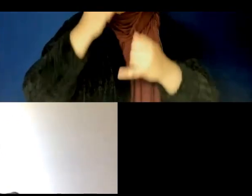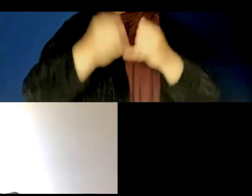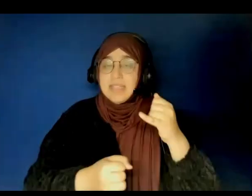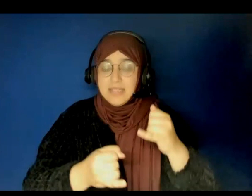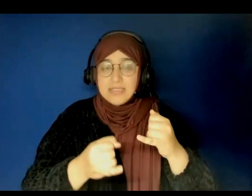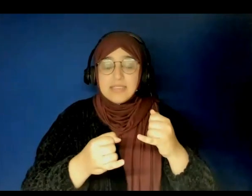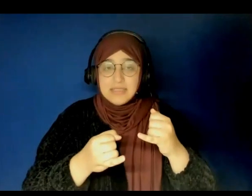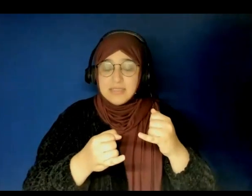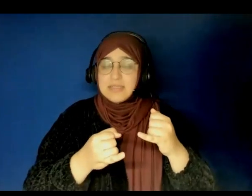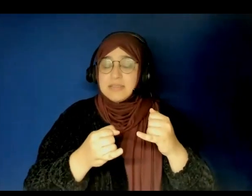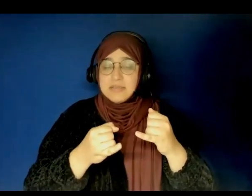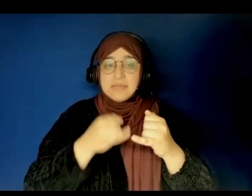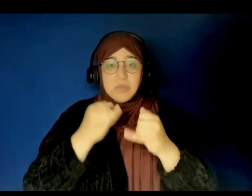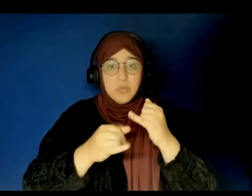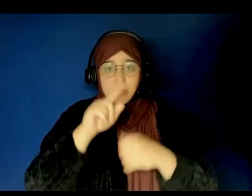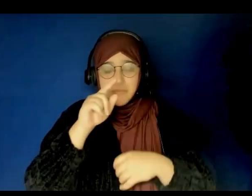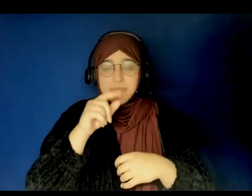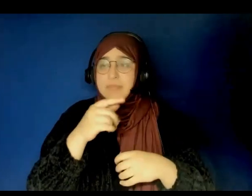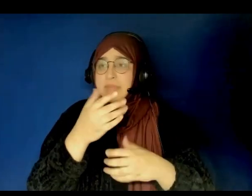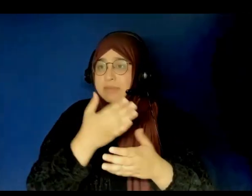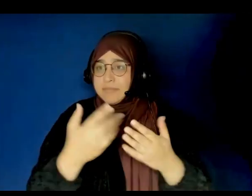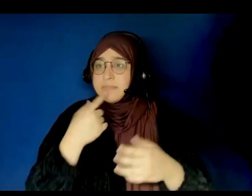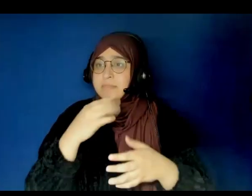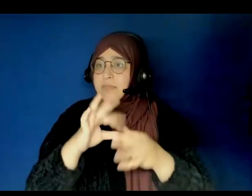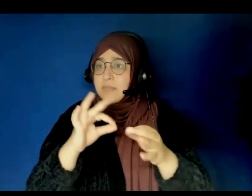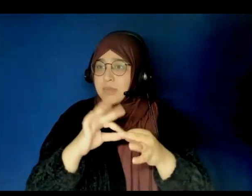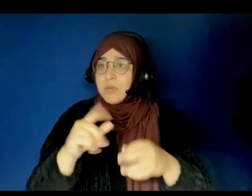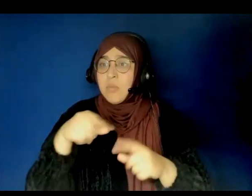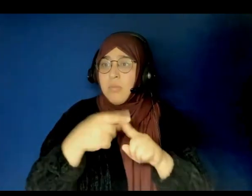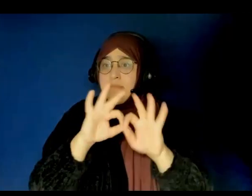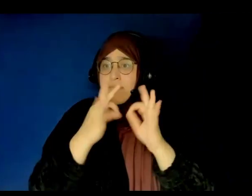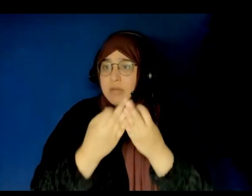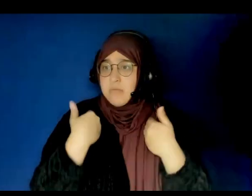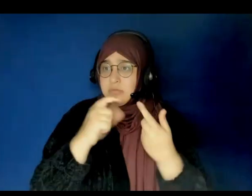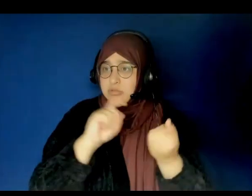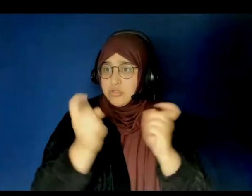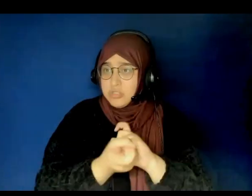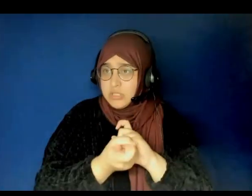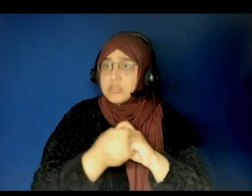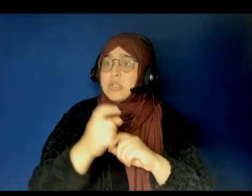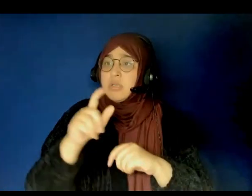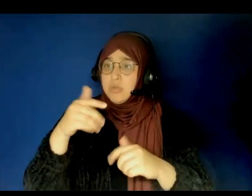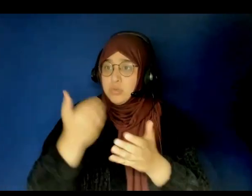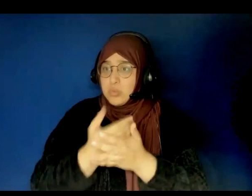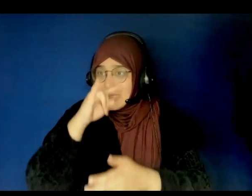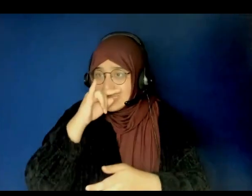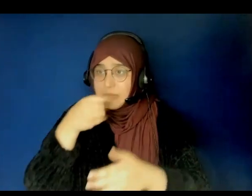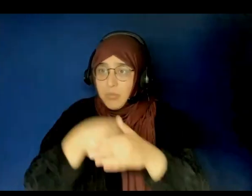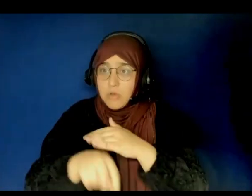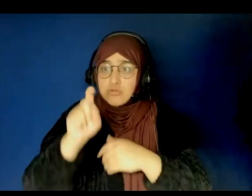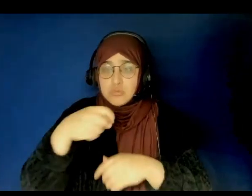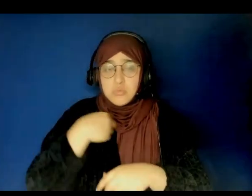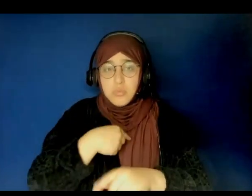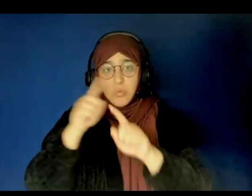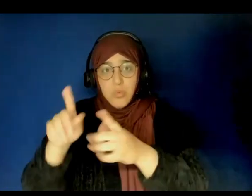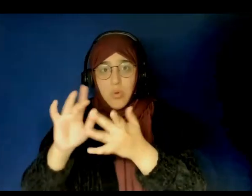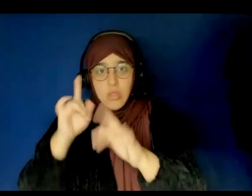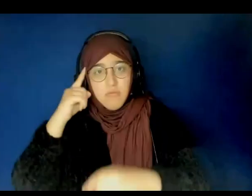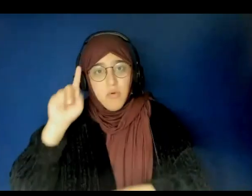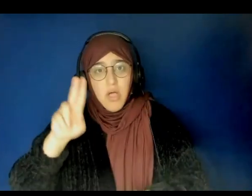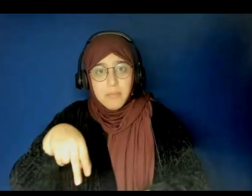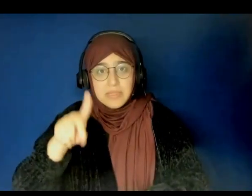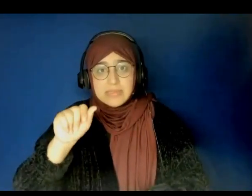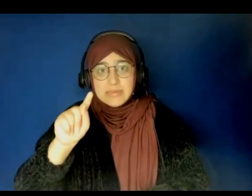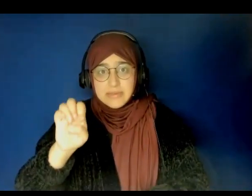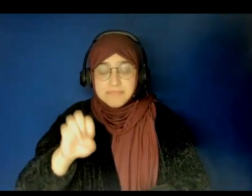When there are family changes, new kids born, etc., should we go online to update? So generally, I recommend that if